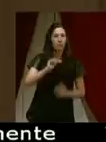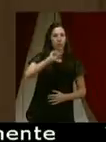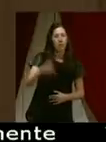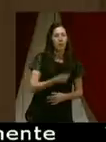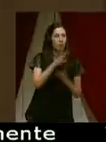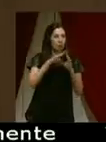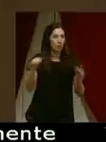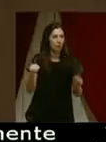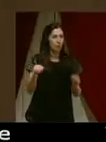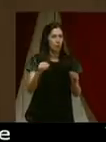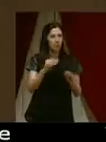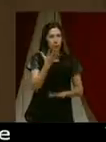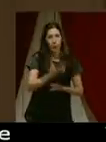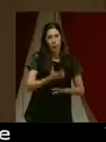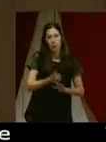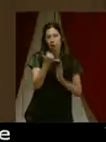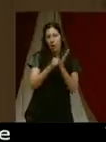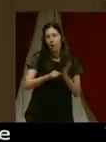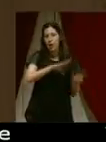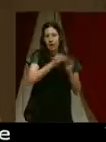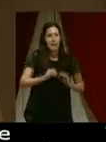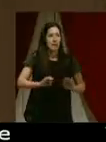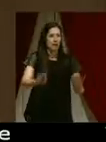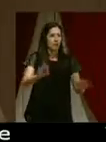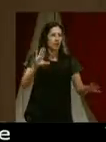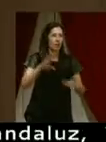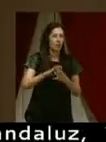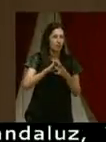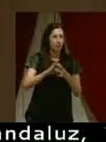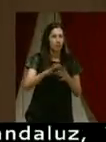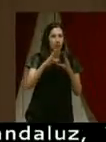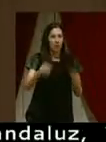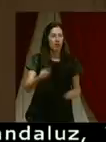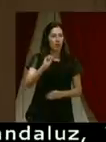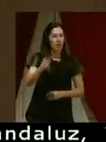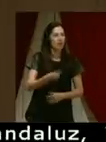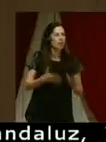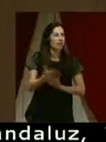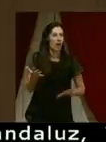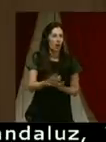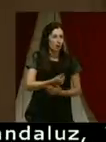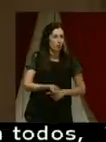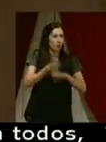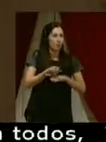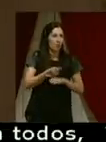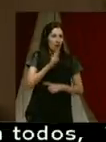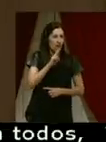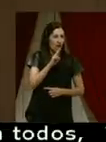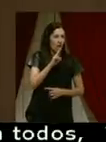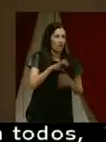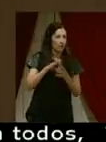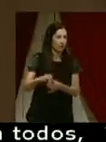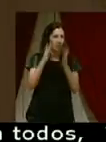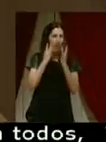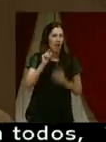Andalusian, perhaps there should be an available app for Andalusian, but it doesn't mean that we should force